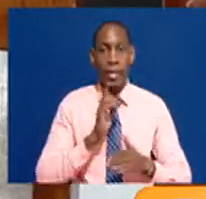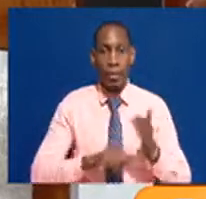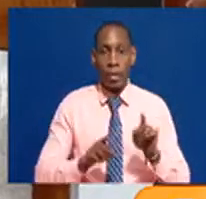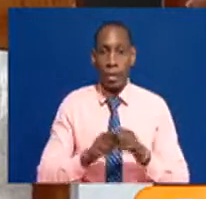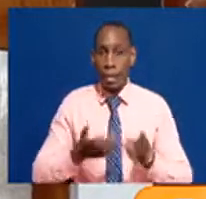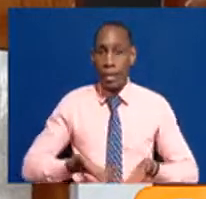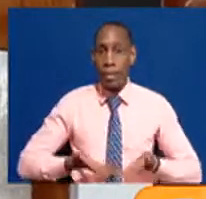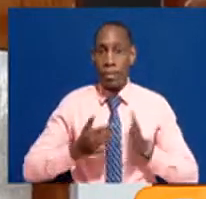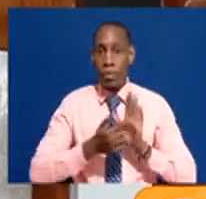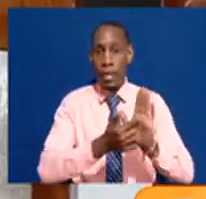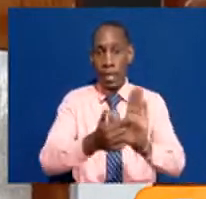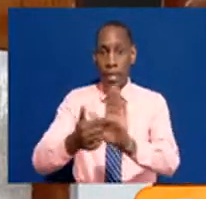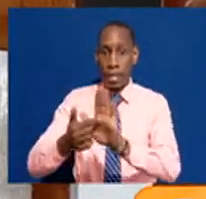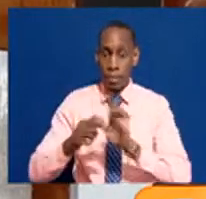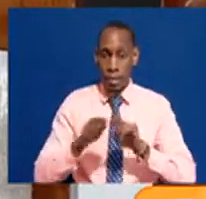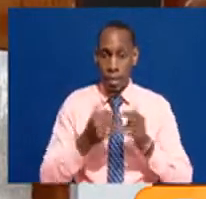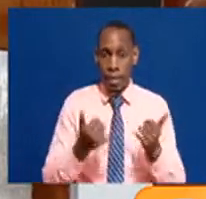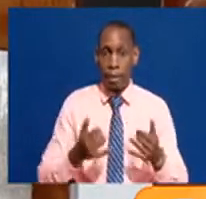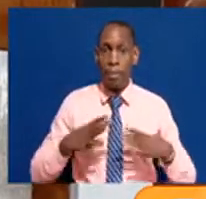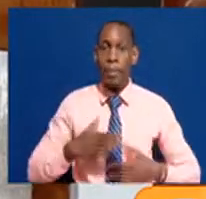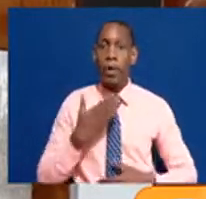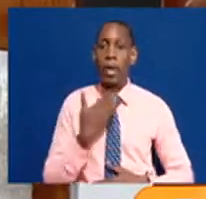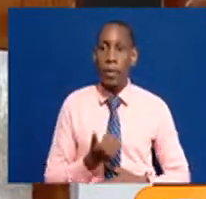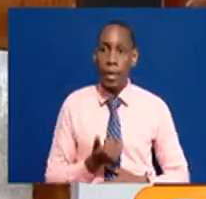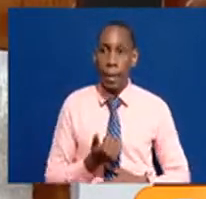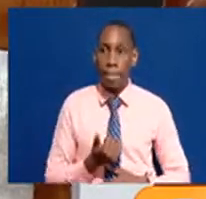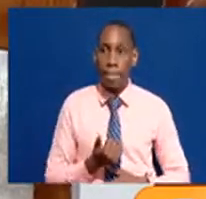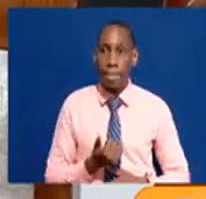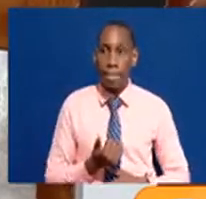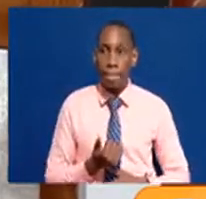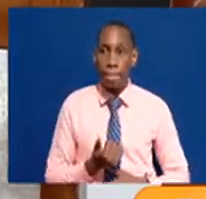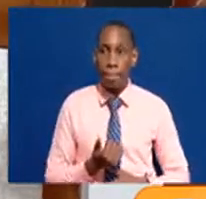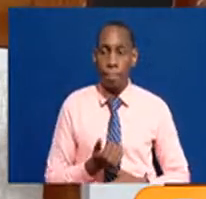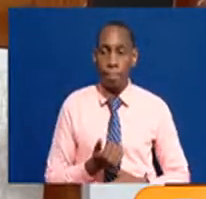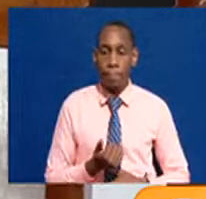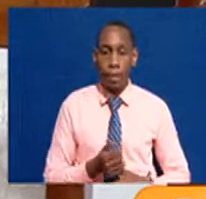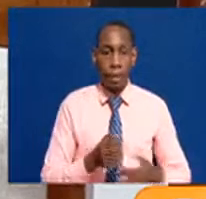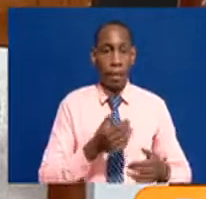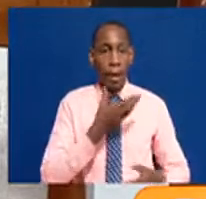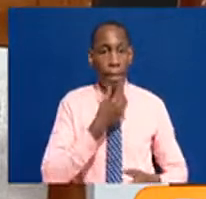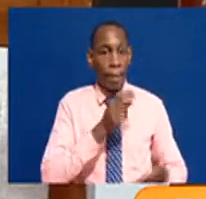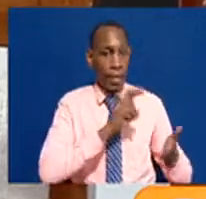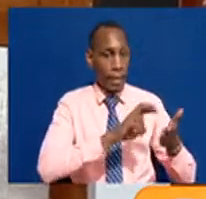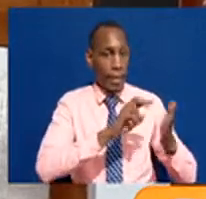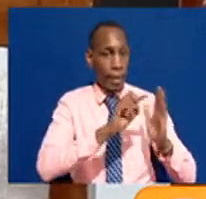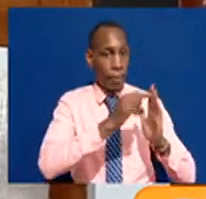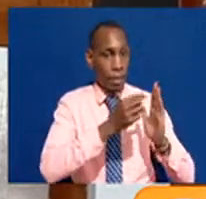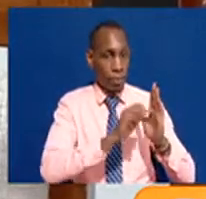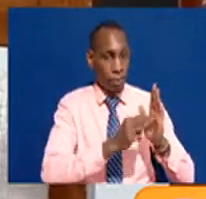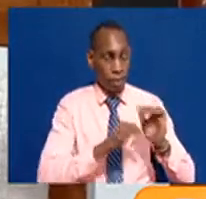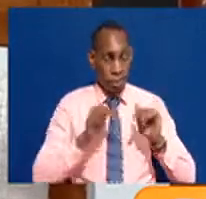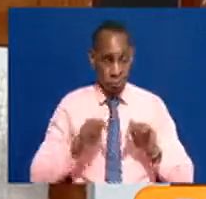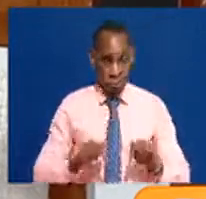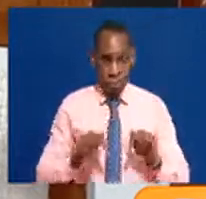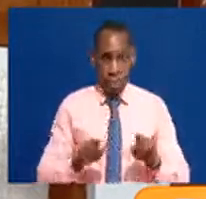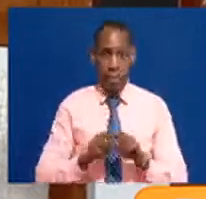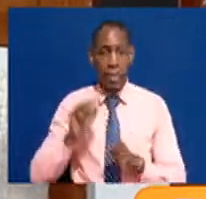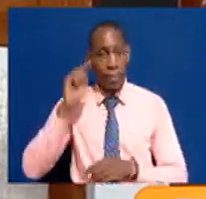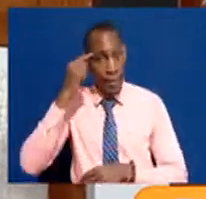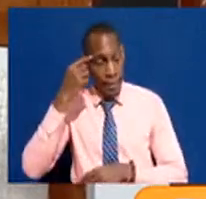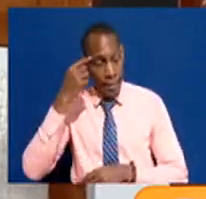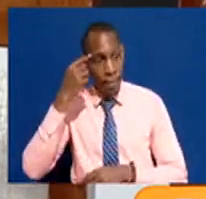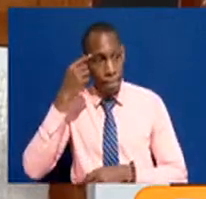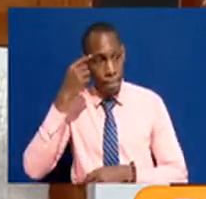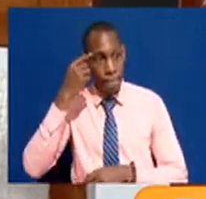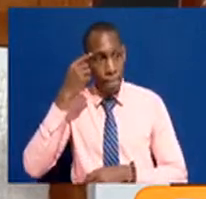it out there. And right now, the people want, I think Baba read the points today. And I think, you know,